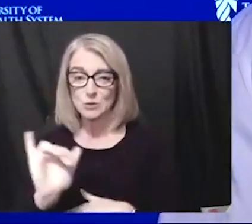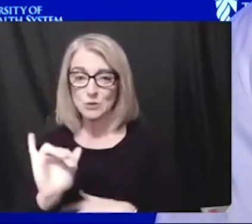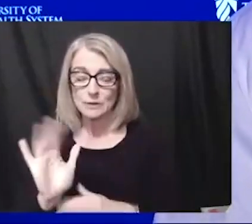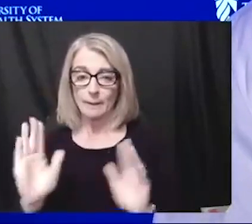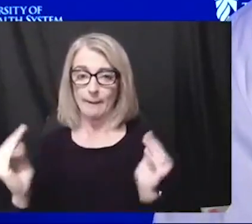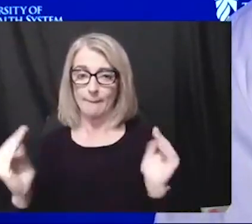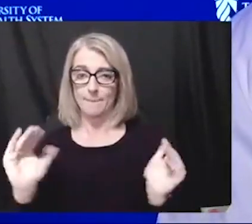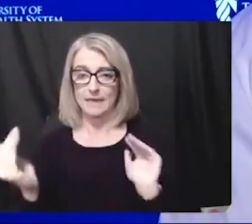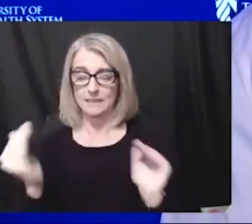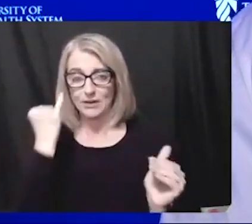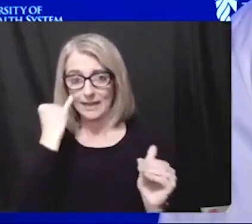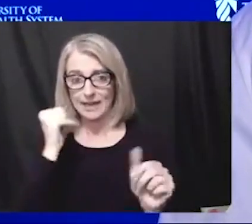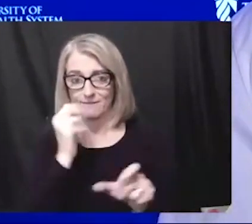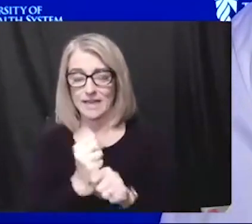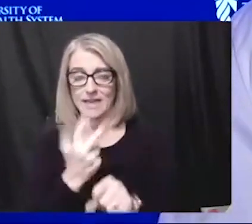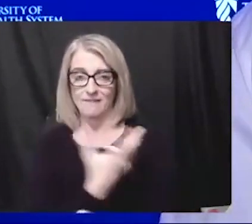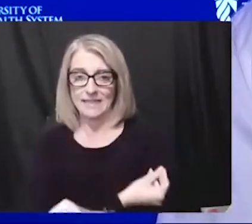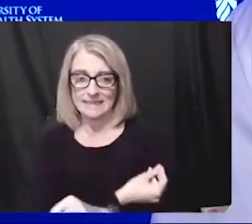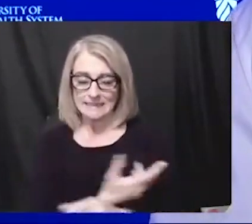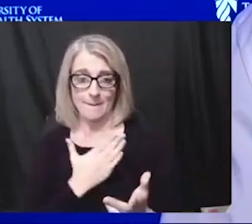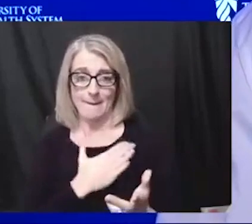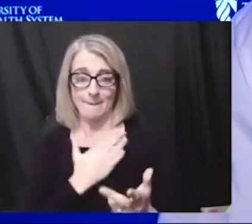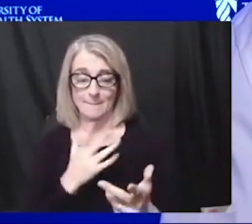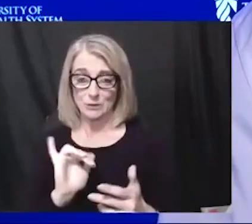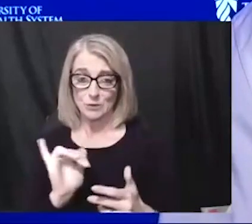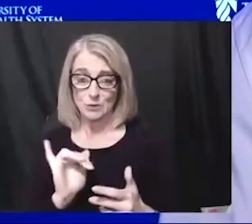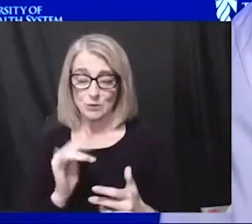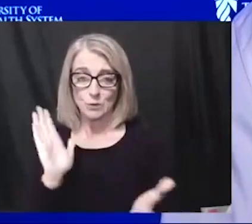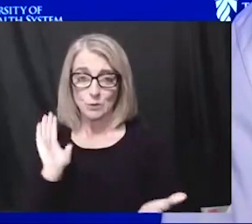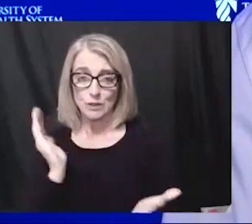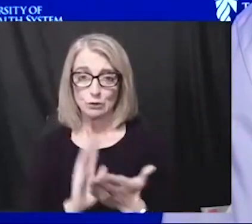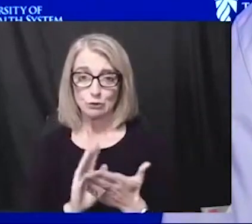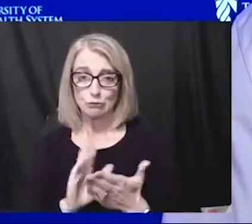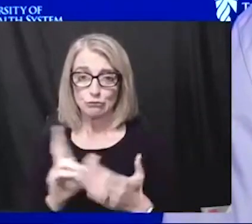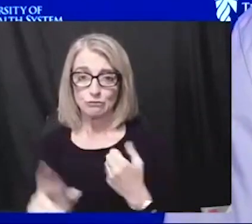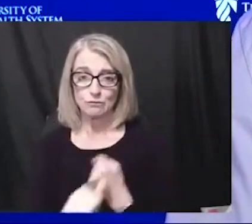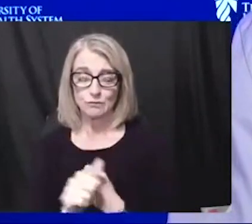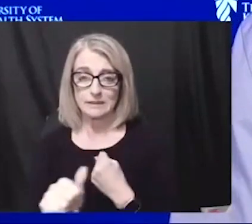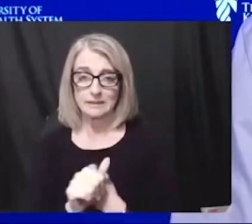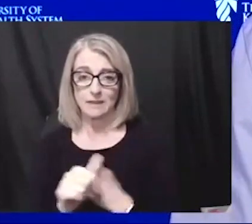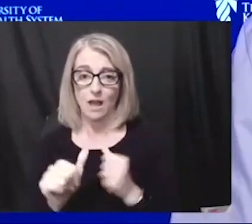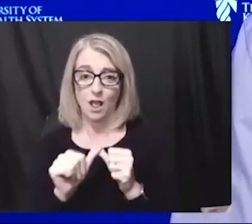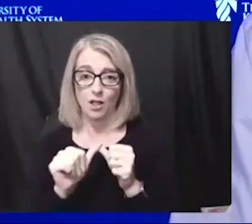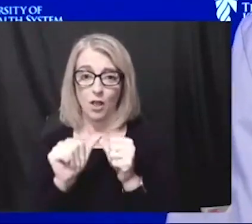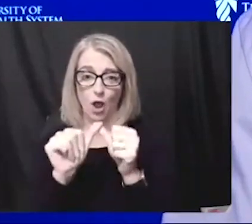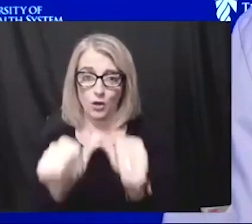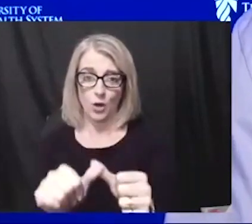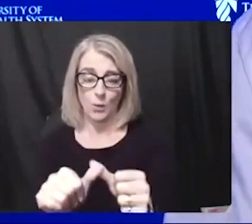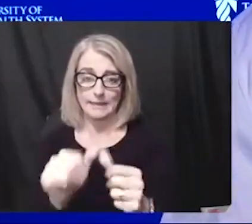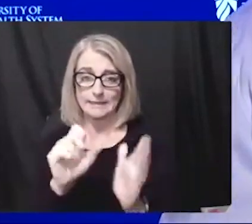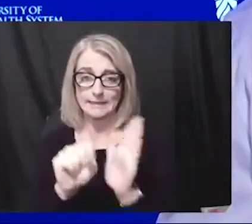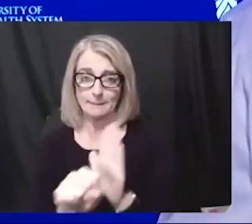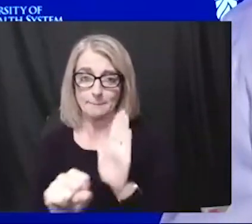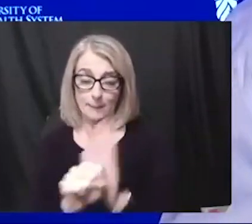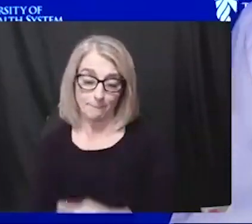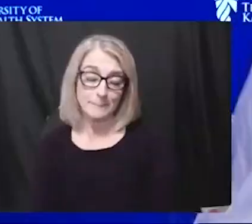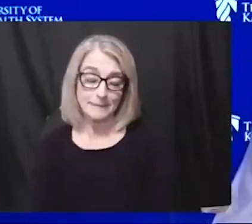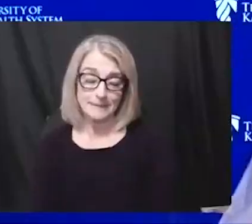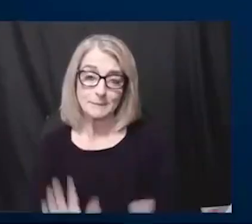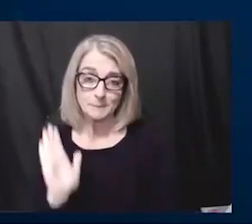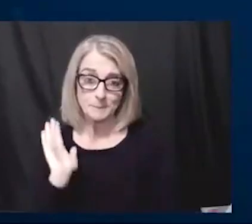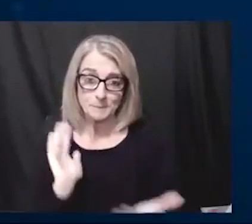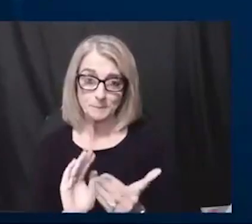et cetera, start to climb. A couple of things happen. First of all, some people do modify their behaviors a little bit. Second of all, they do wear a few masks, not a lot in southwestern Missouri. I go